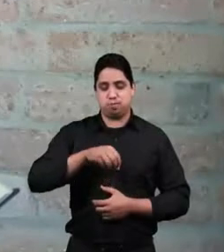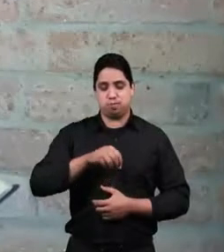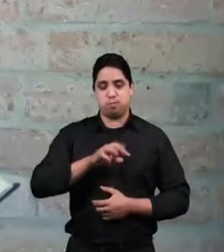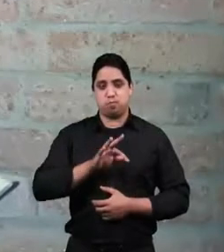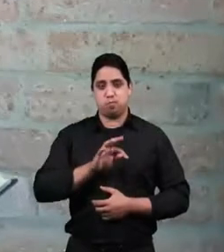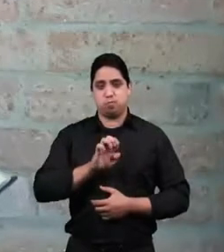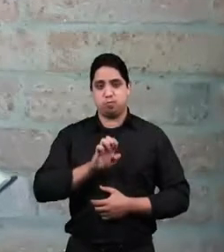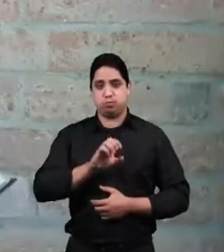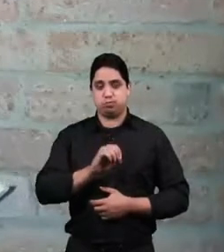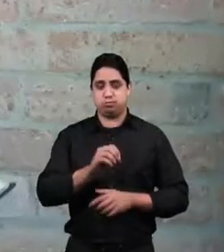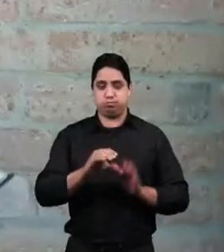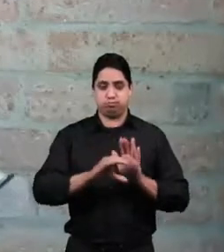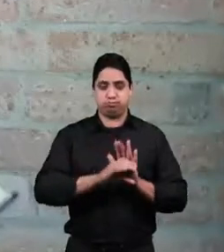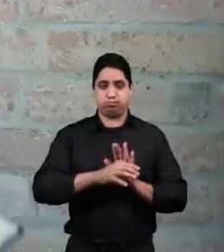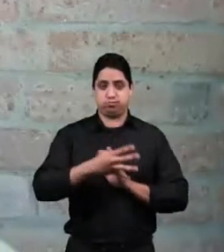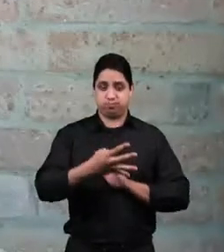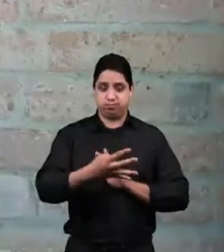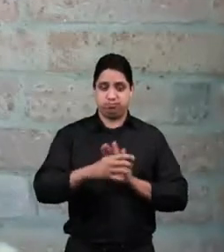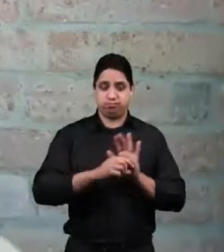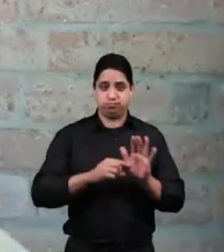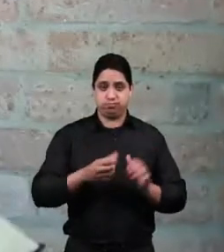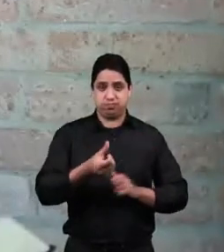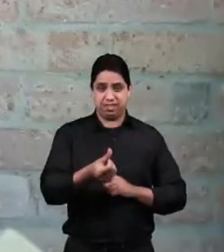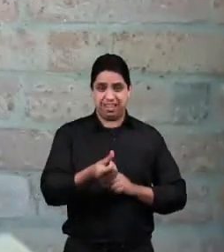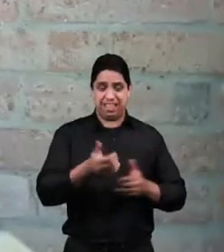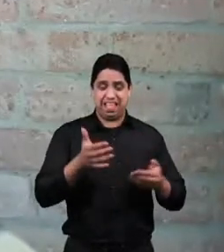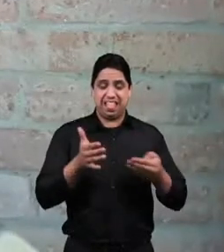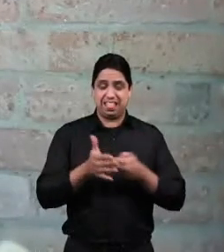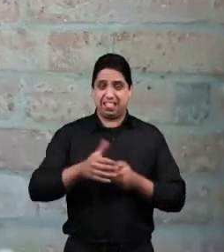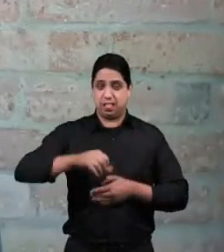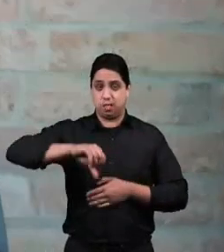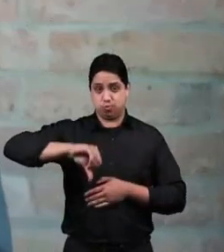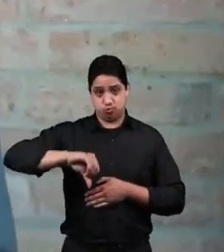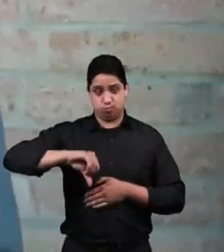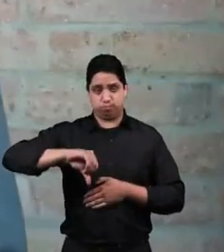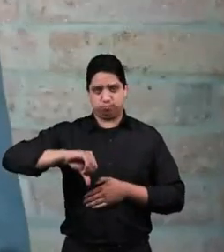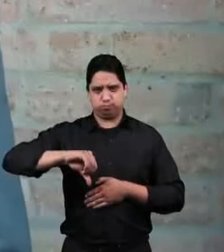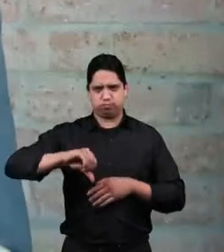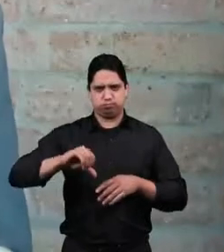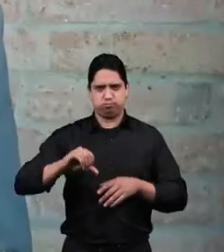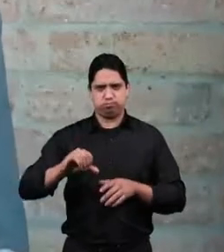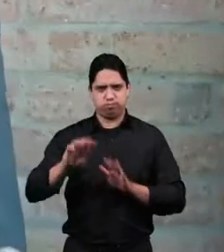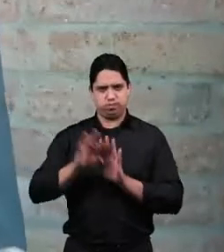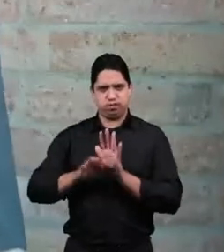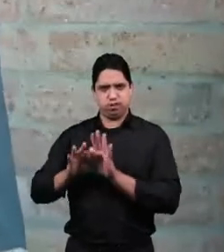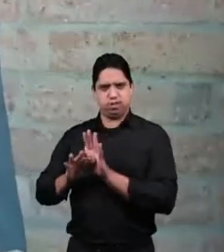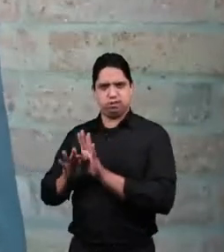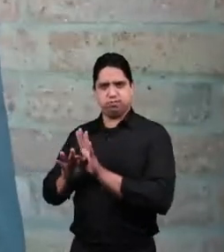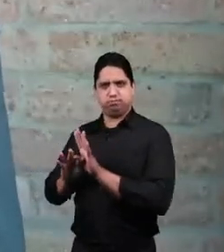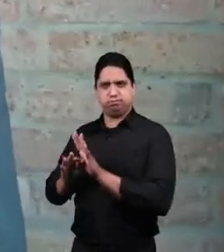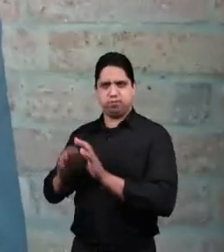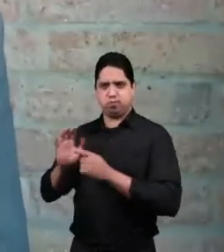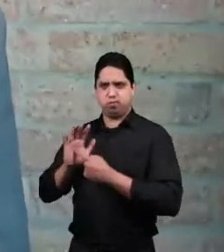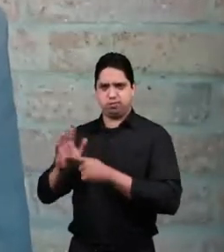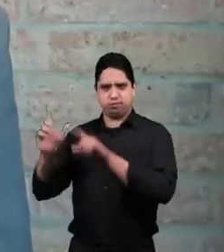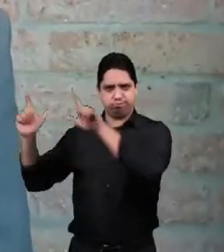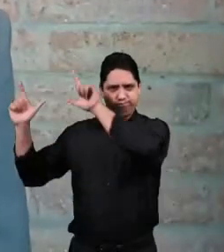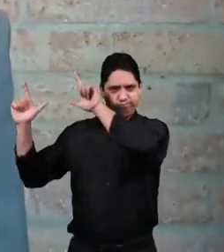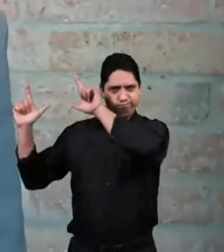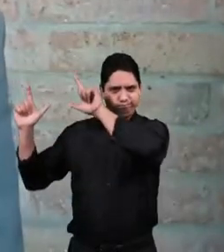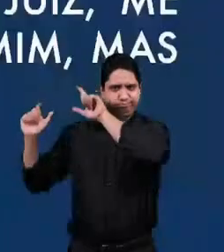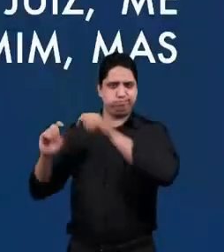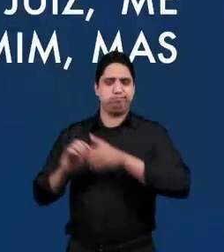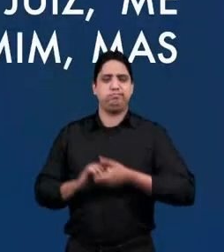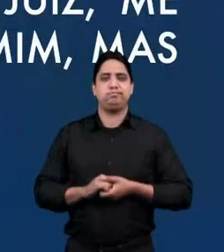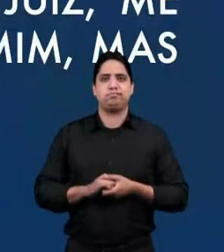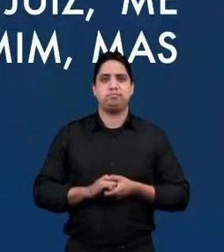6 until verse 9. This verse shall also be placed on the screen to facilitate the